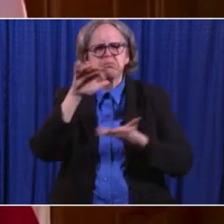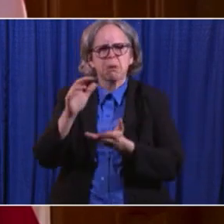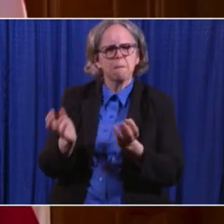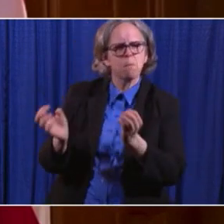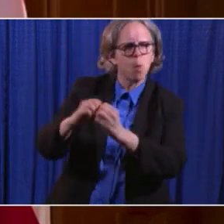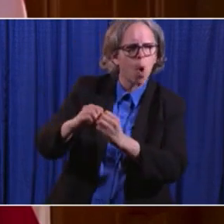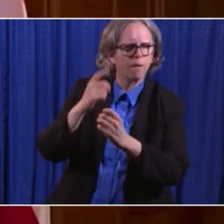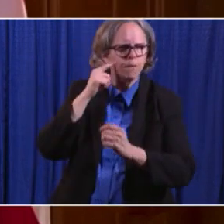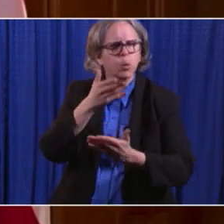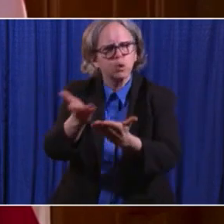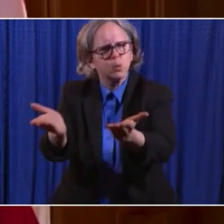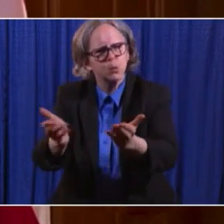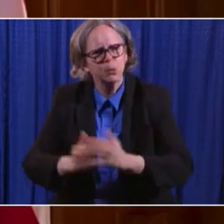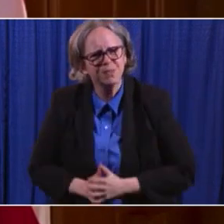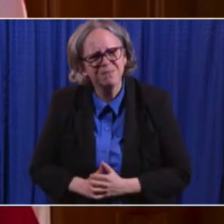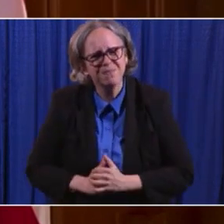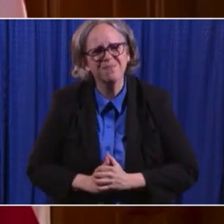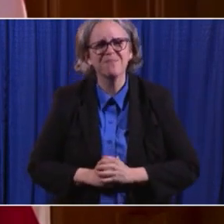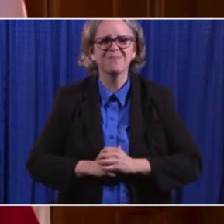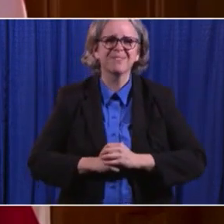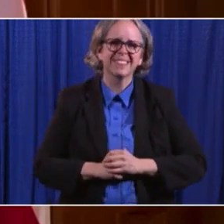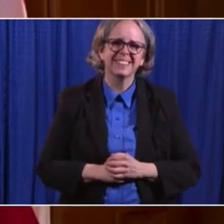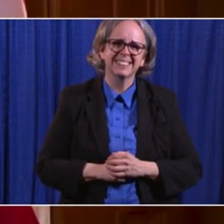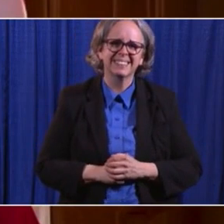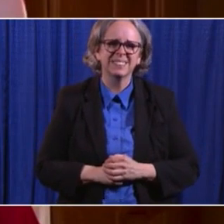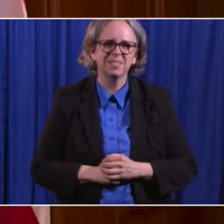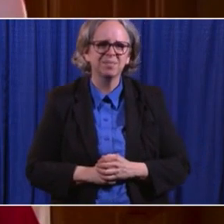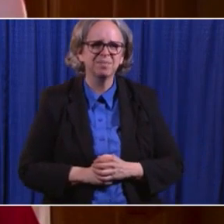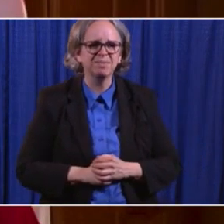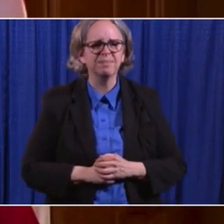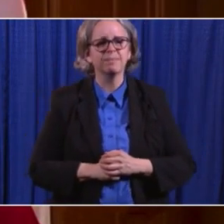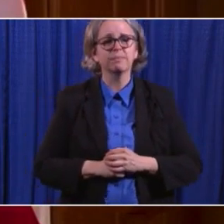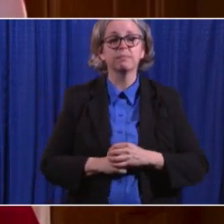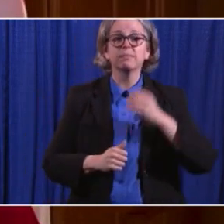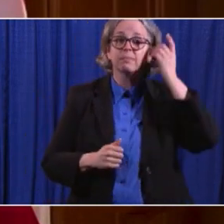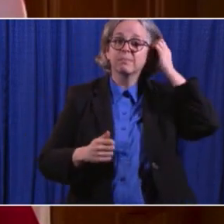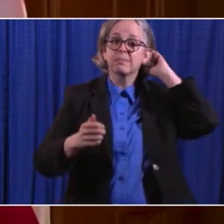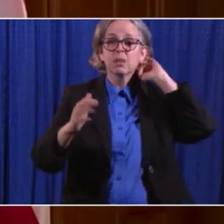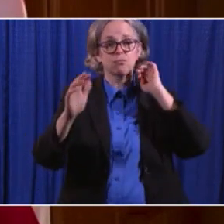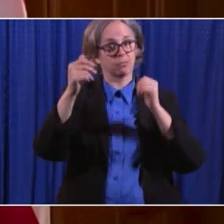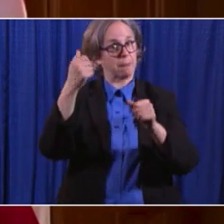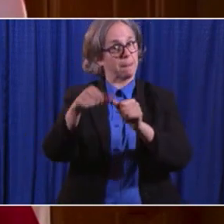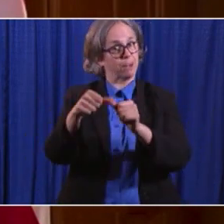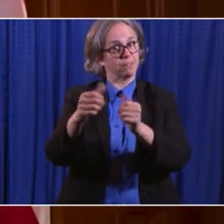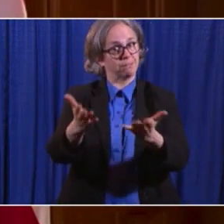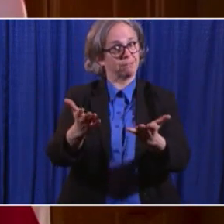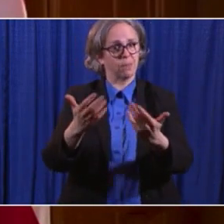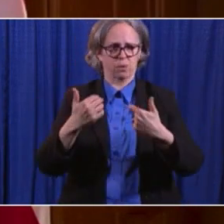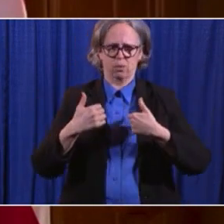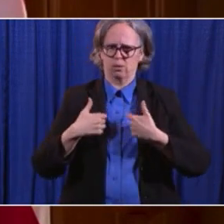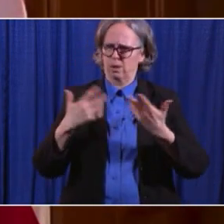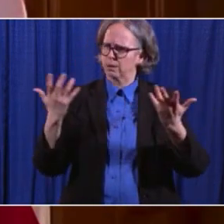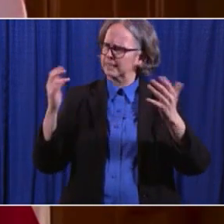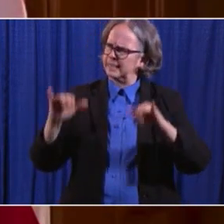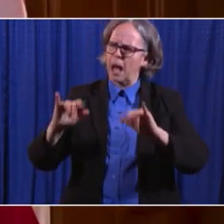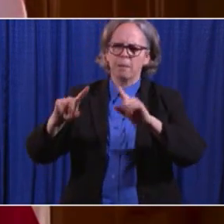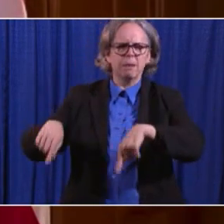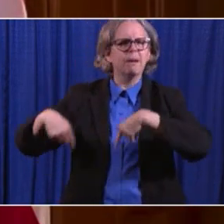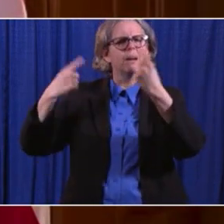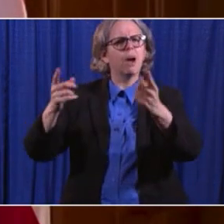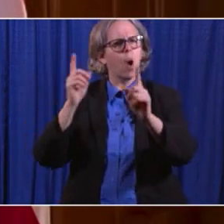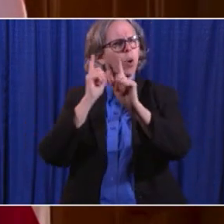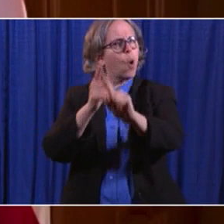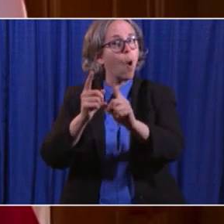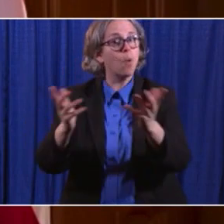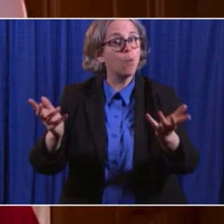16 and 17-year-olds. Again, our goal is the same as it frankly is with our college students, and that is to get